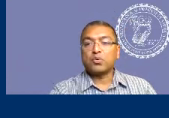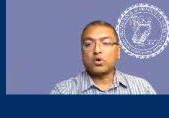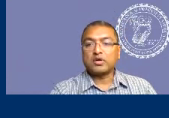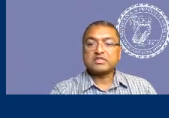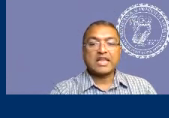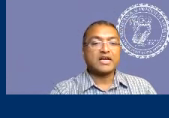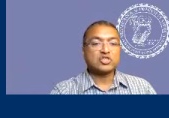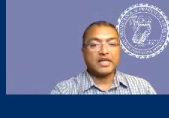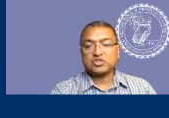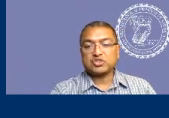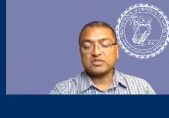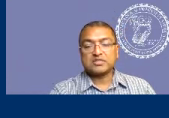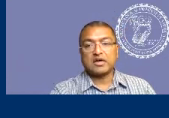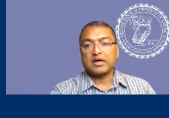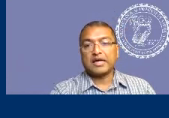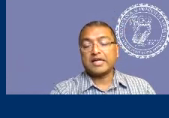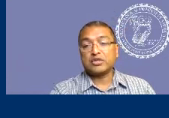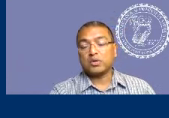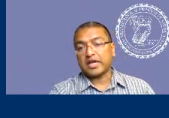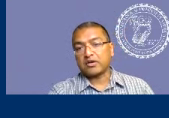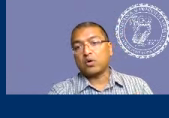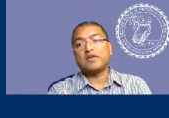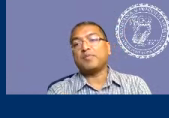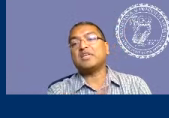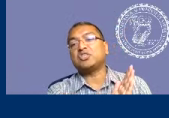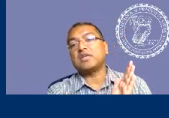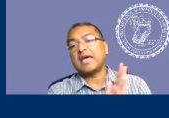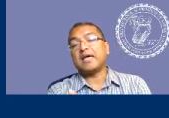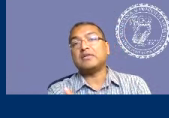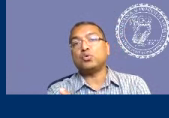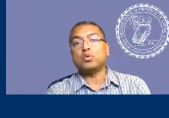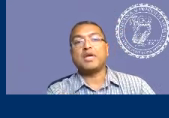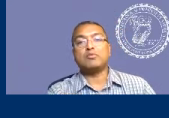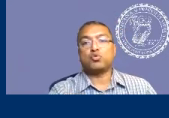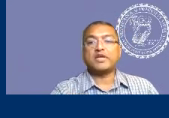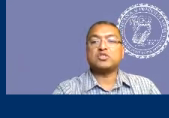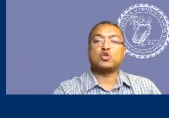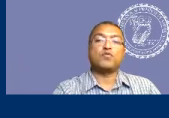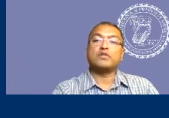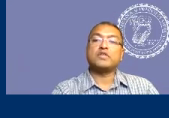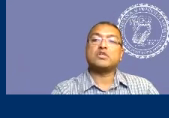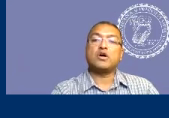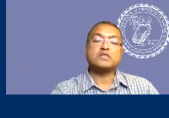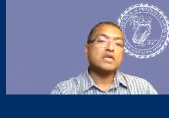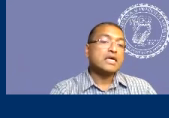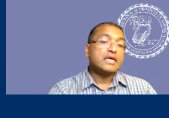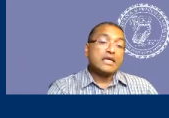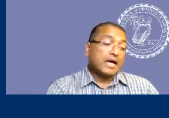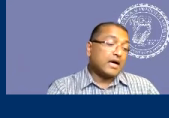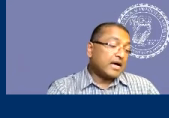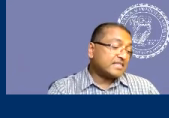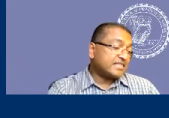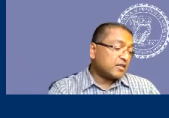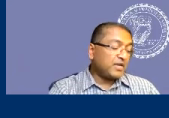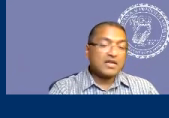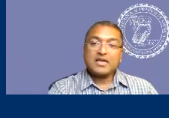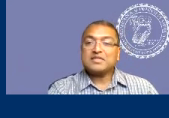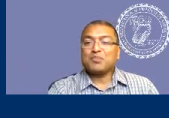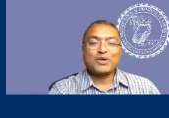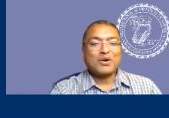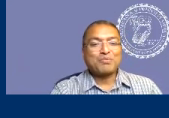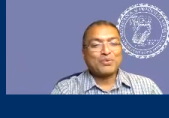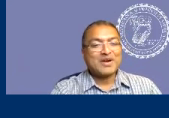.org slash lectures, uh, and you will get all the information and you will be able to register for all these talks. Uh, as I said at